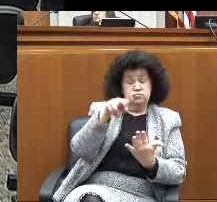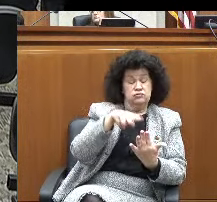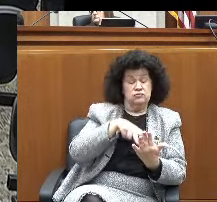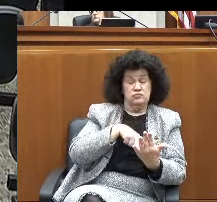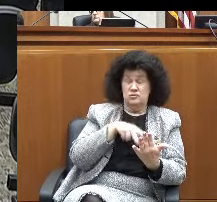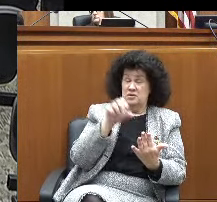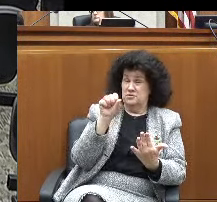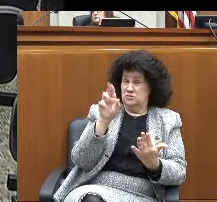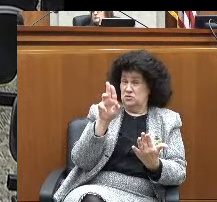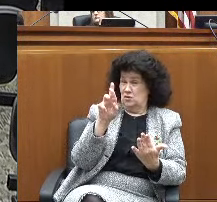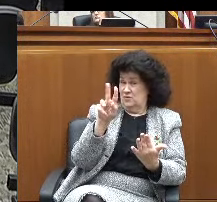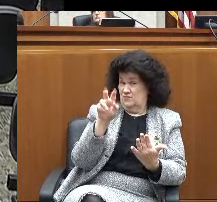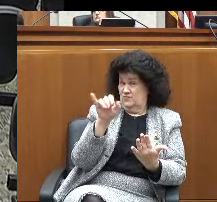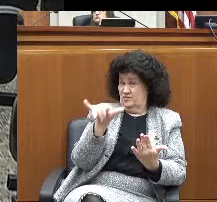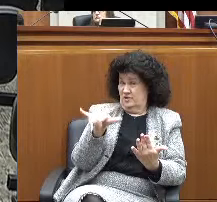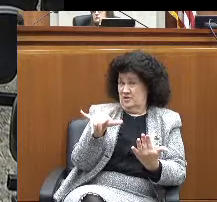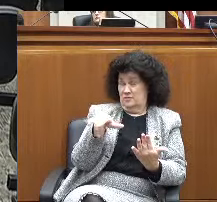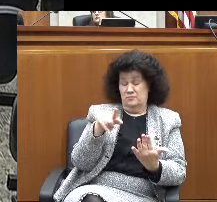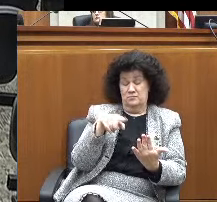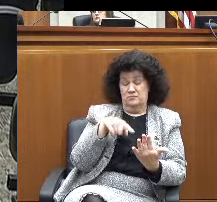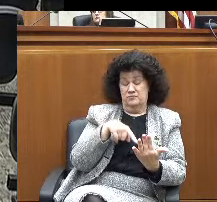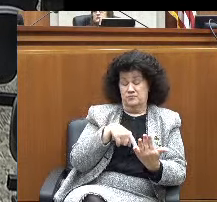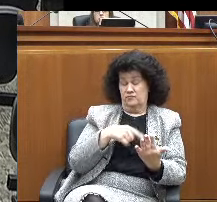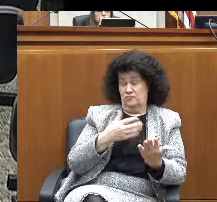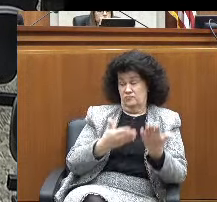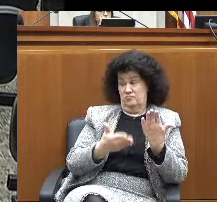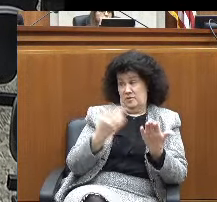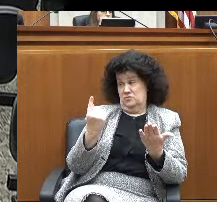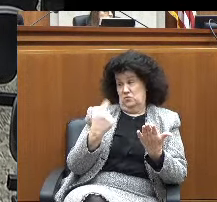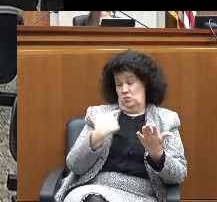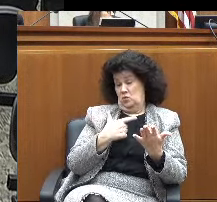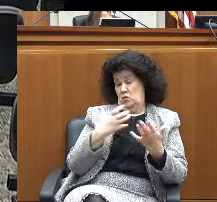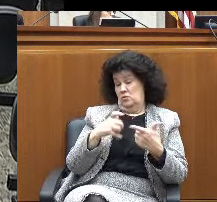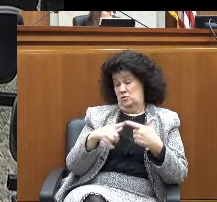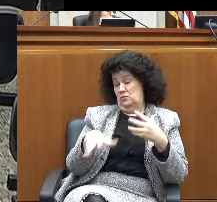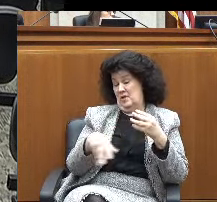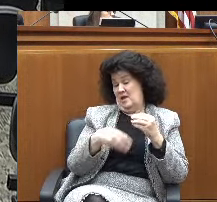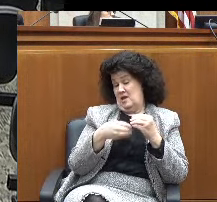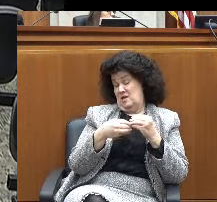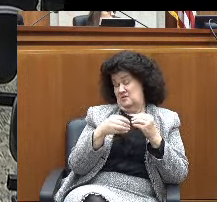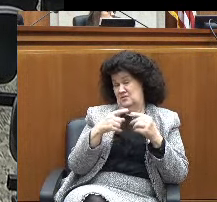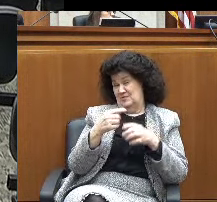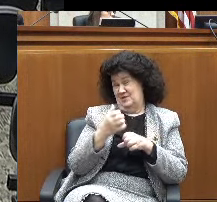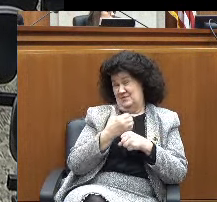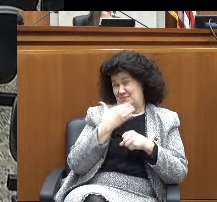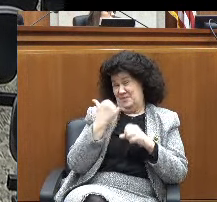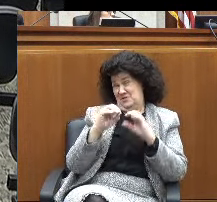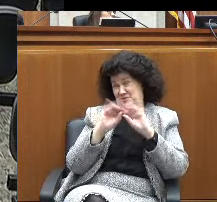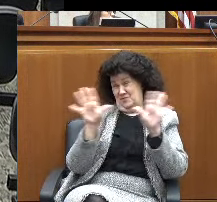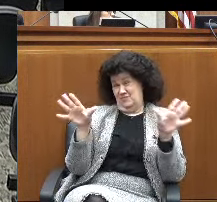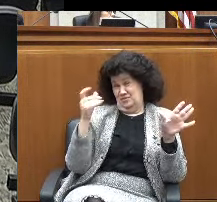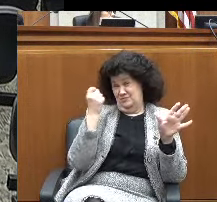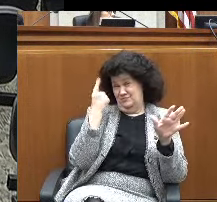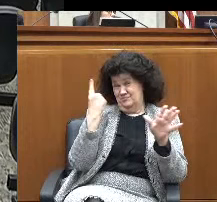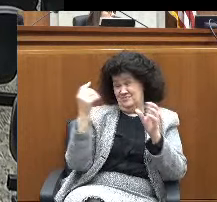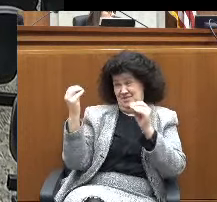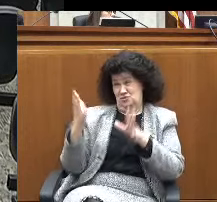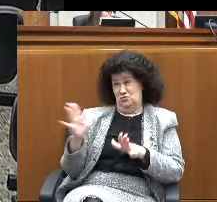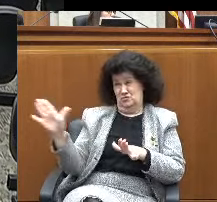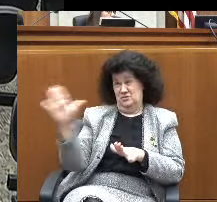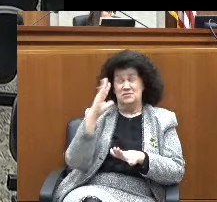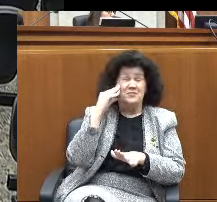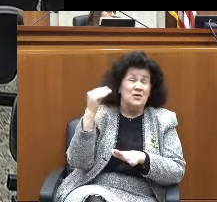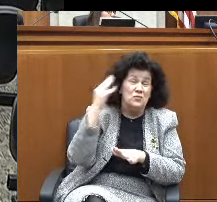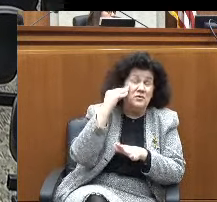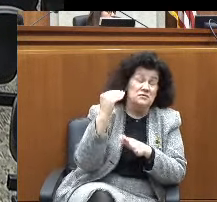there are areas of focus that we might want to add to better understand the experiences of our teachers. You know, I don't